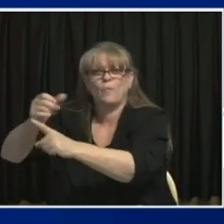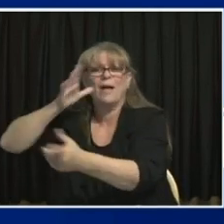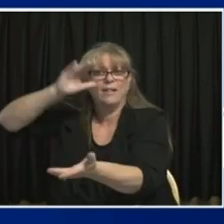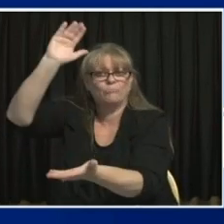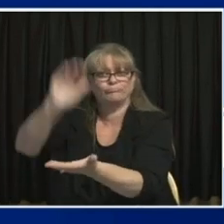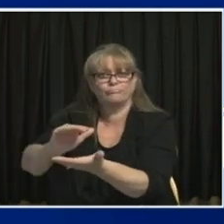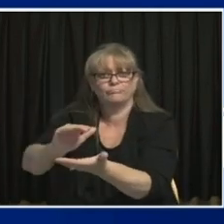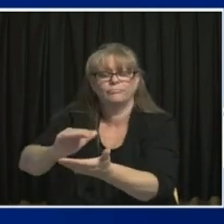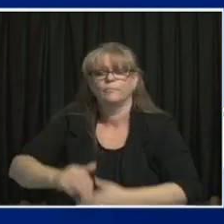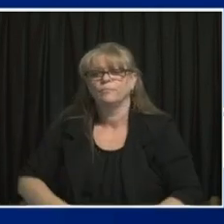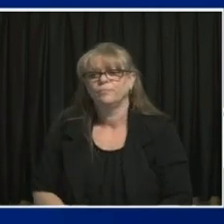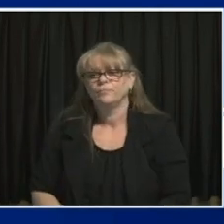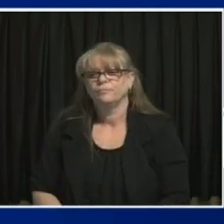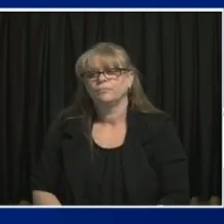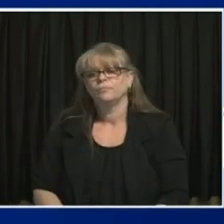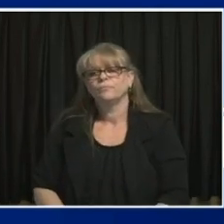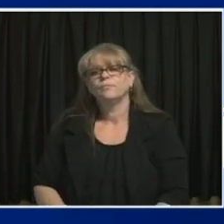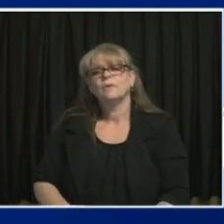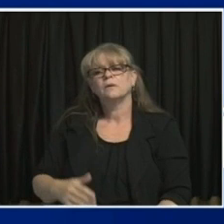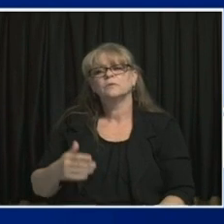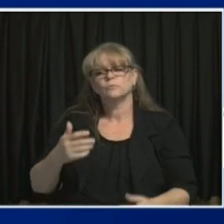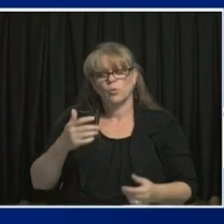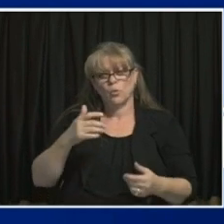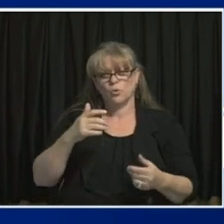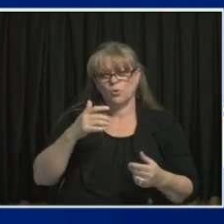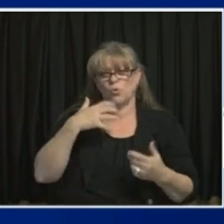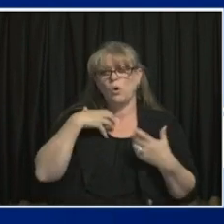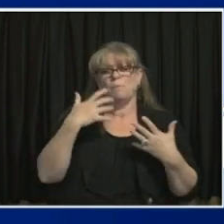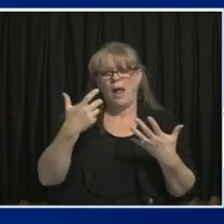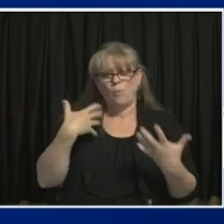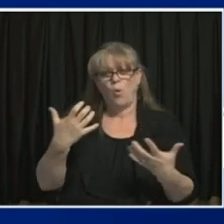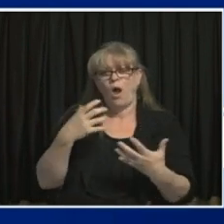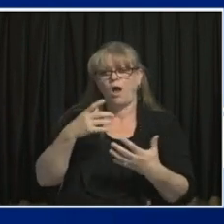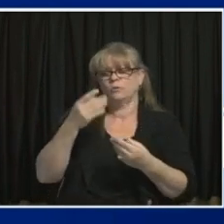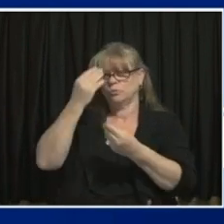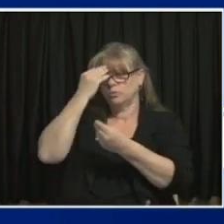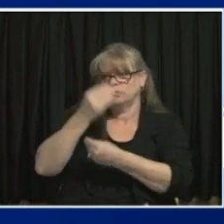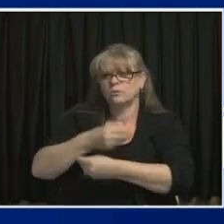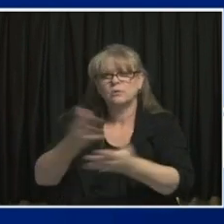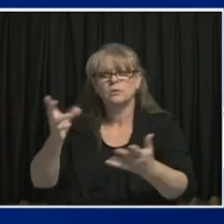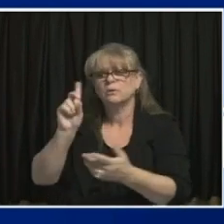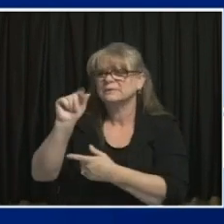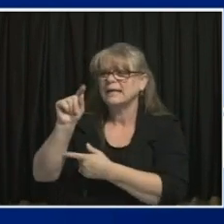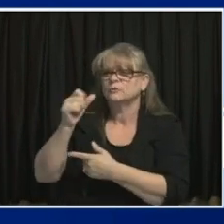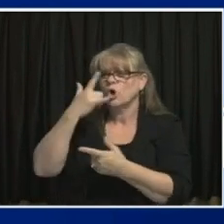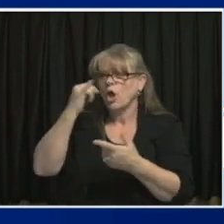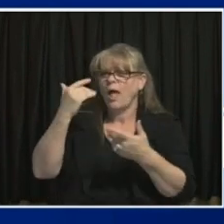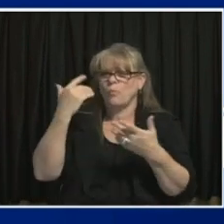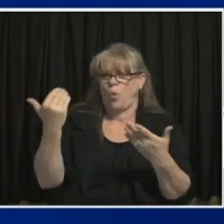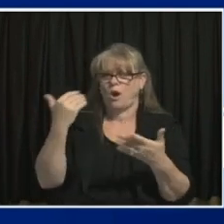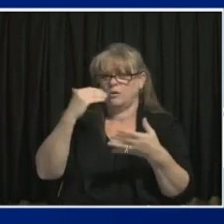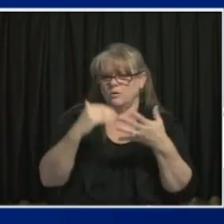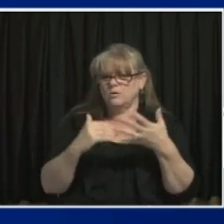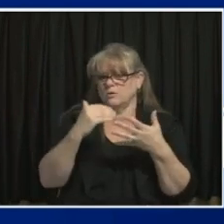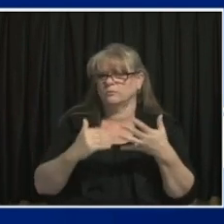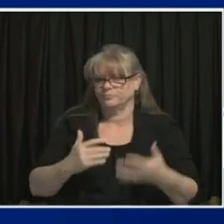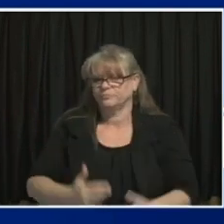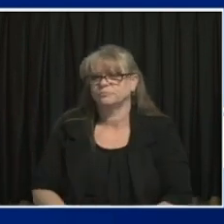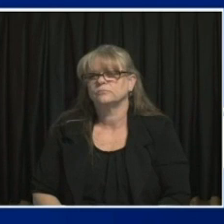look like, what the data is that we're looking for, why, despite me pushing for it, we can't make those decisions